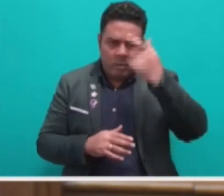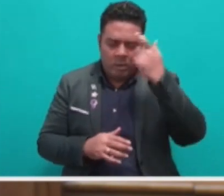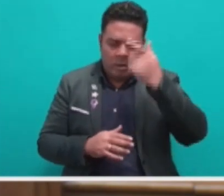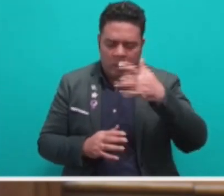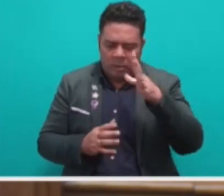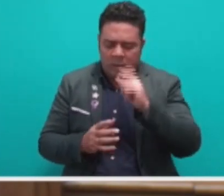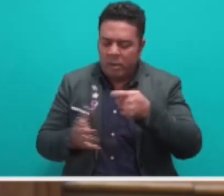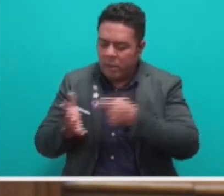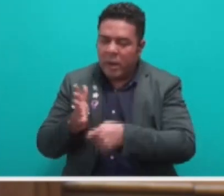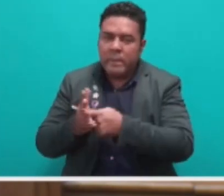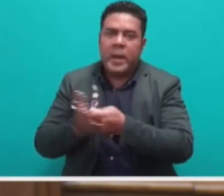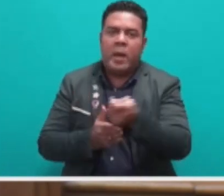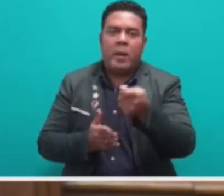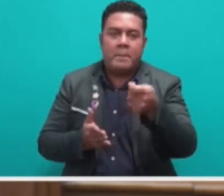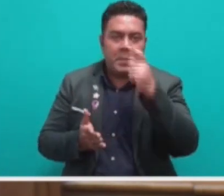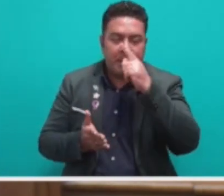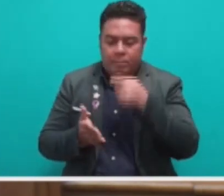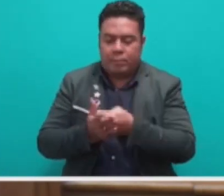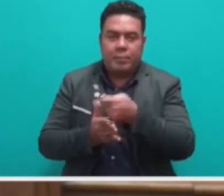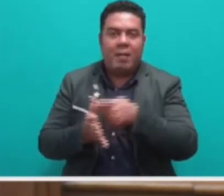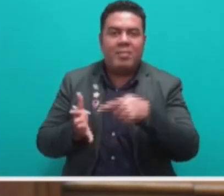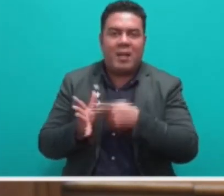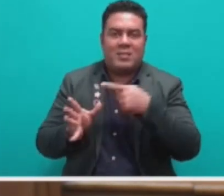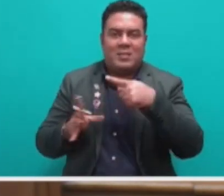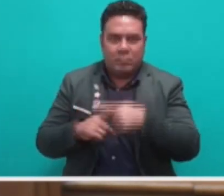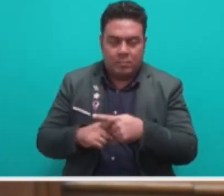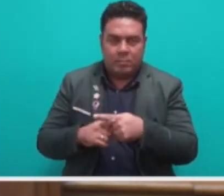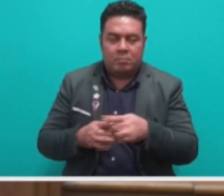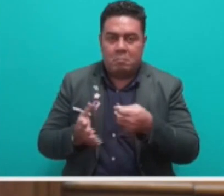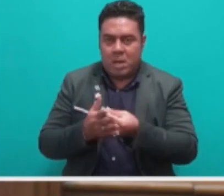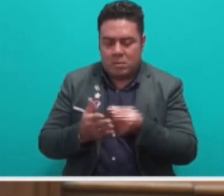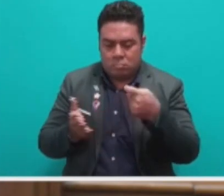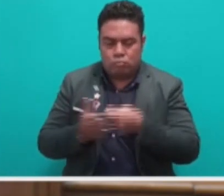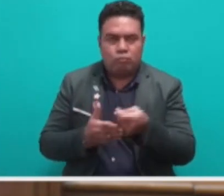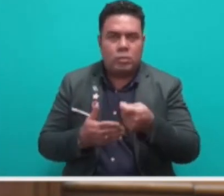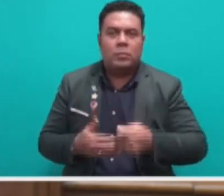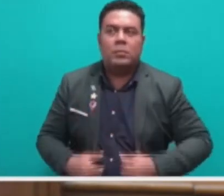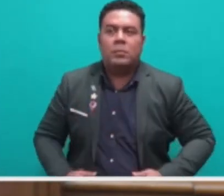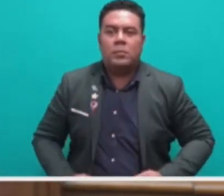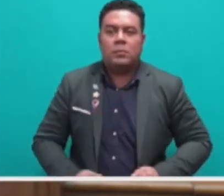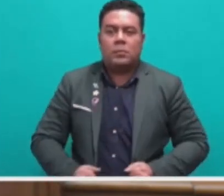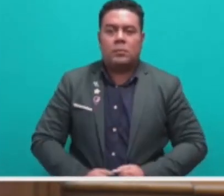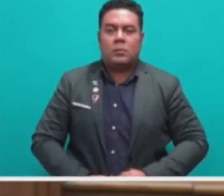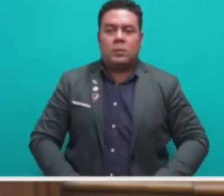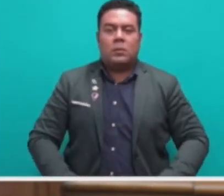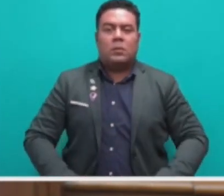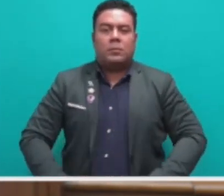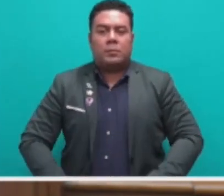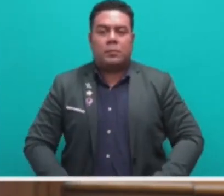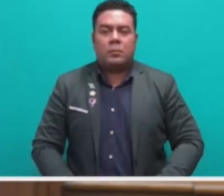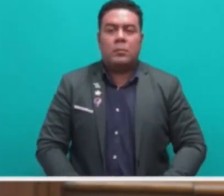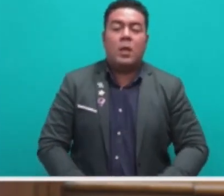to taxpayers. And we read about them in the social media every day.